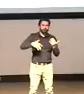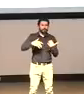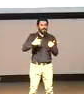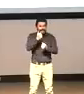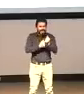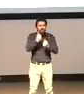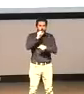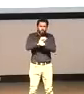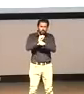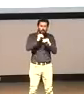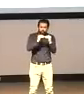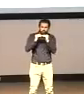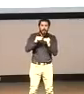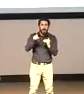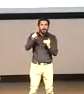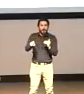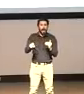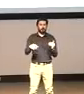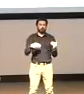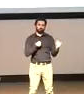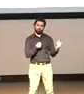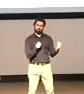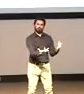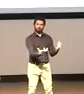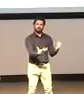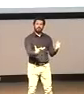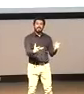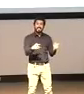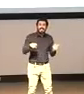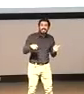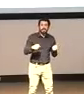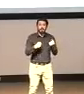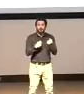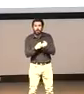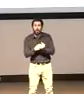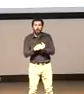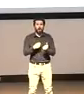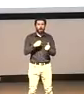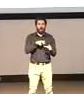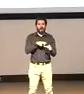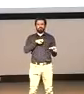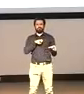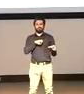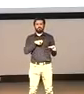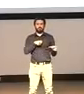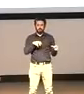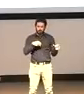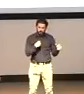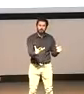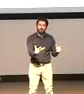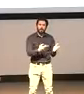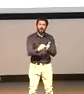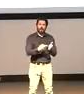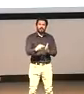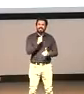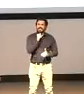transparent with our needs for support and our needs for unplugging. It's not a sign of weakness. It's a sign of